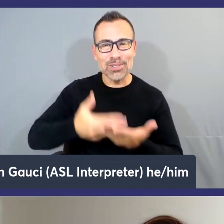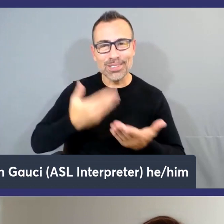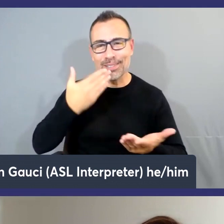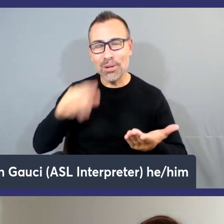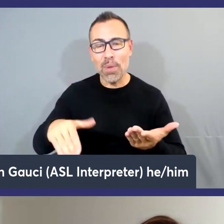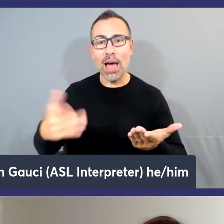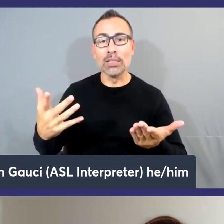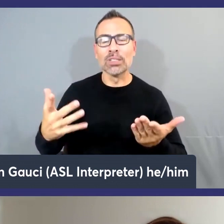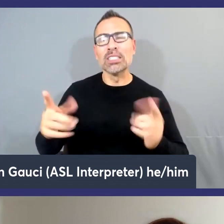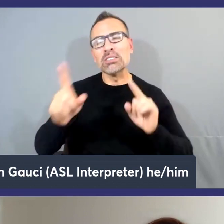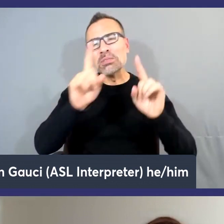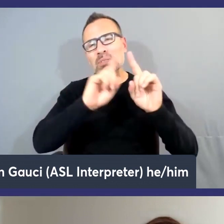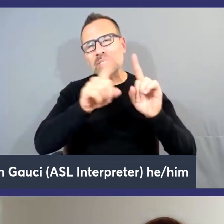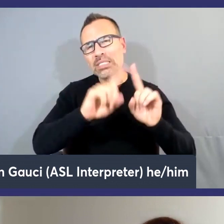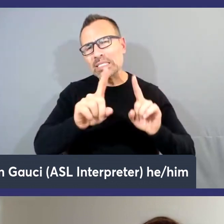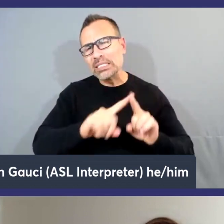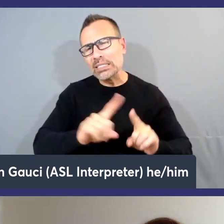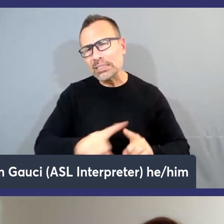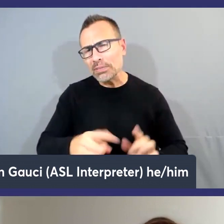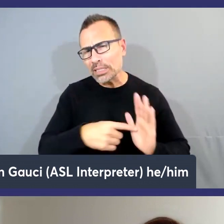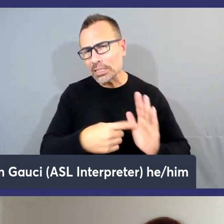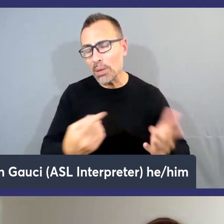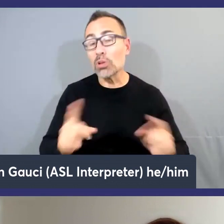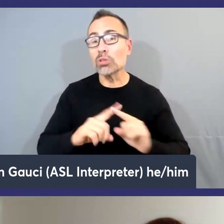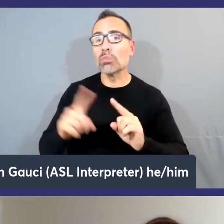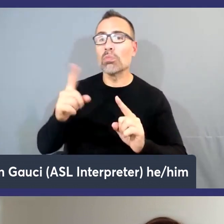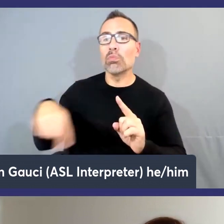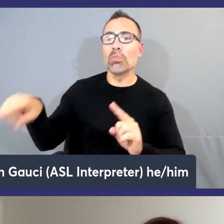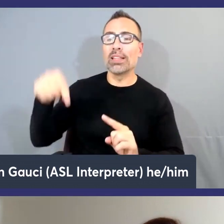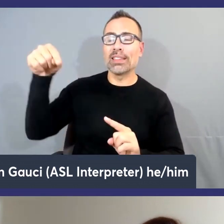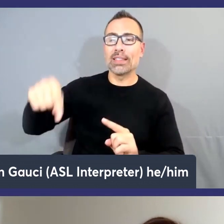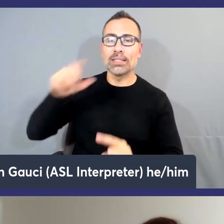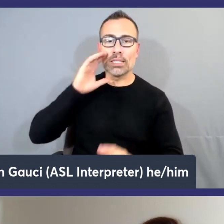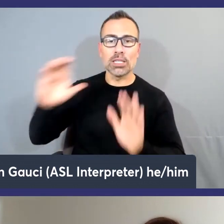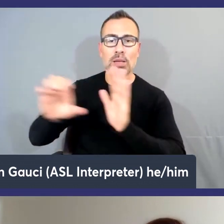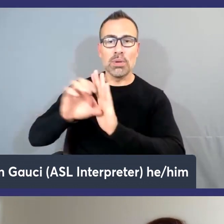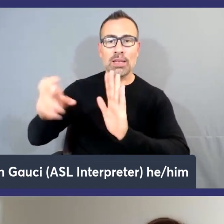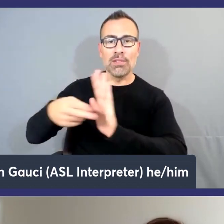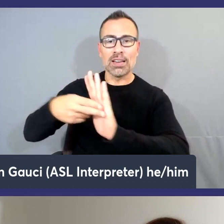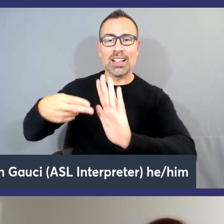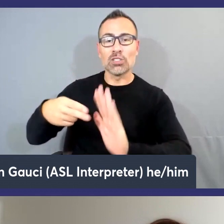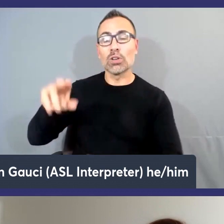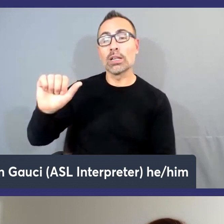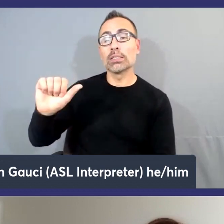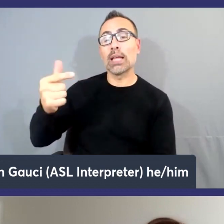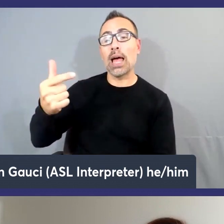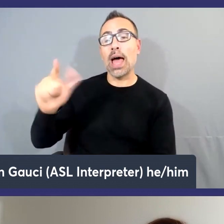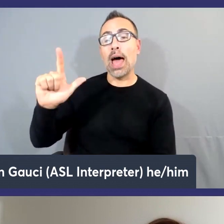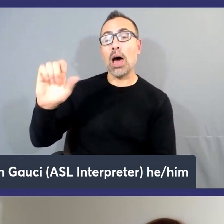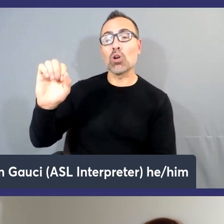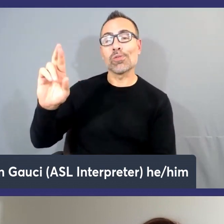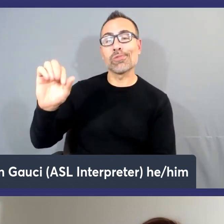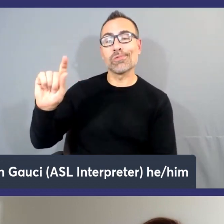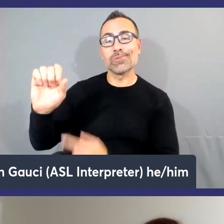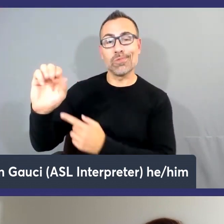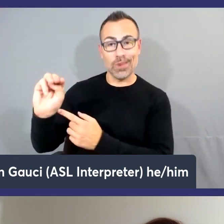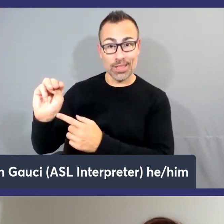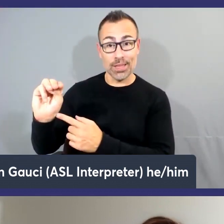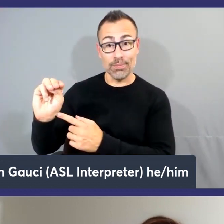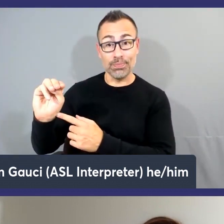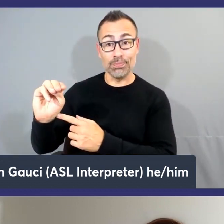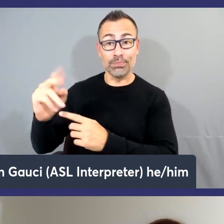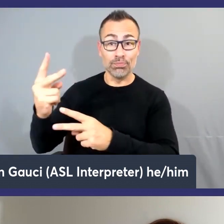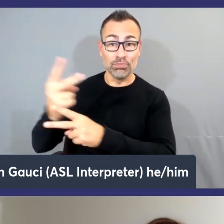So this is where TensorFlow image classification comes. It's an image classification algorithm. It is based on TensorFlow. And you start